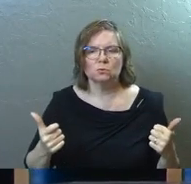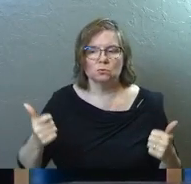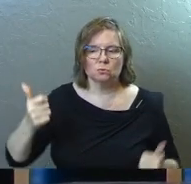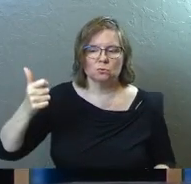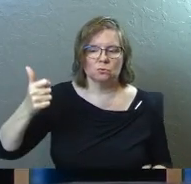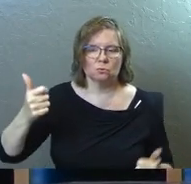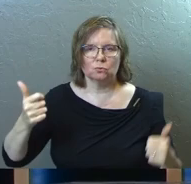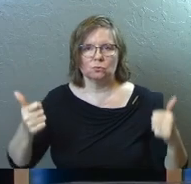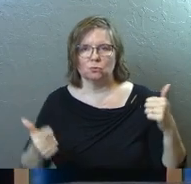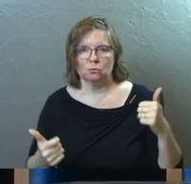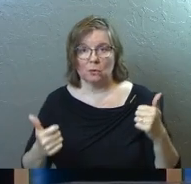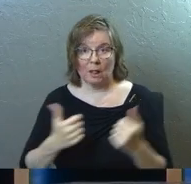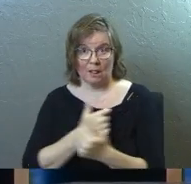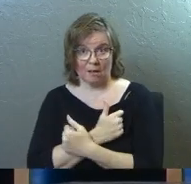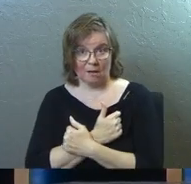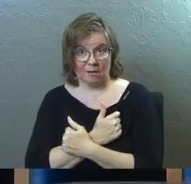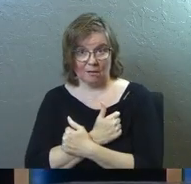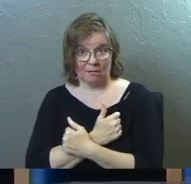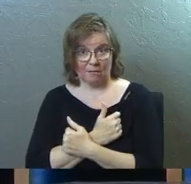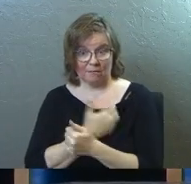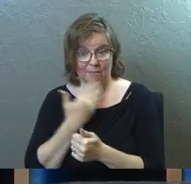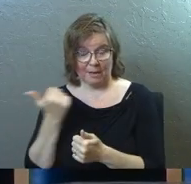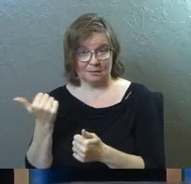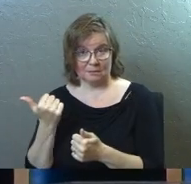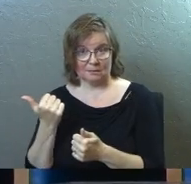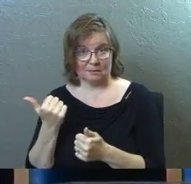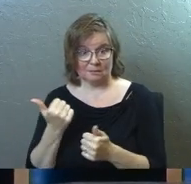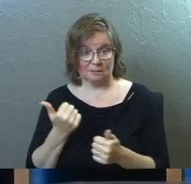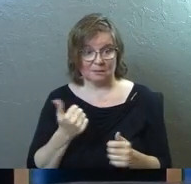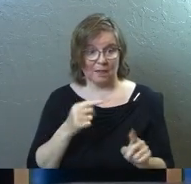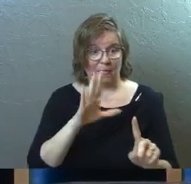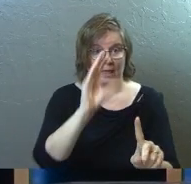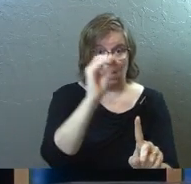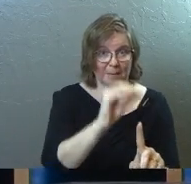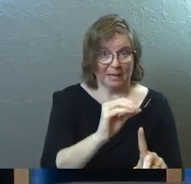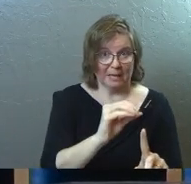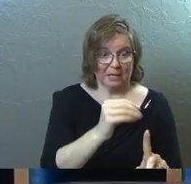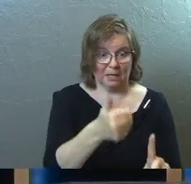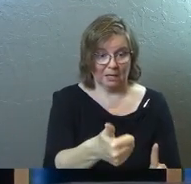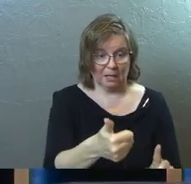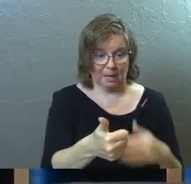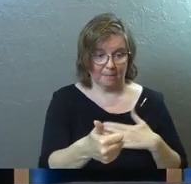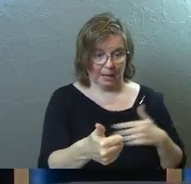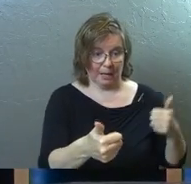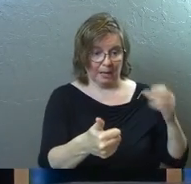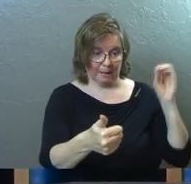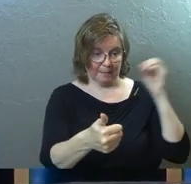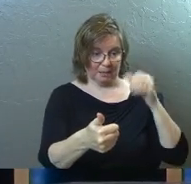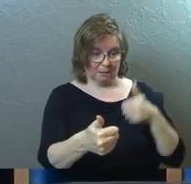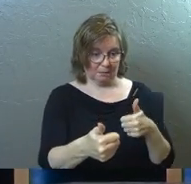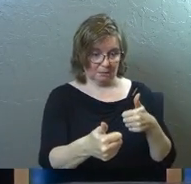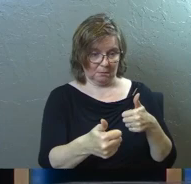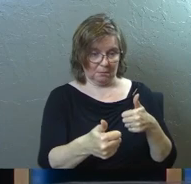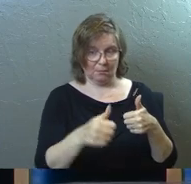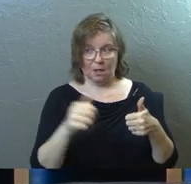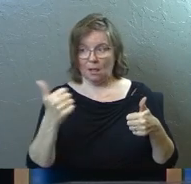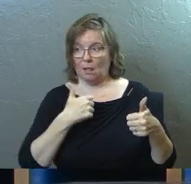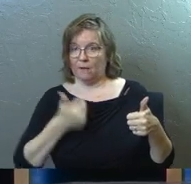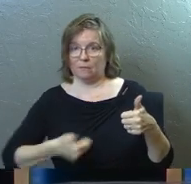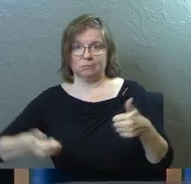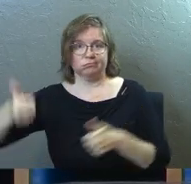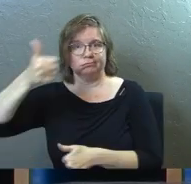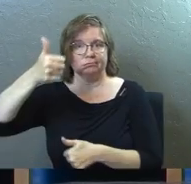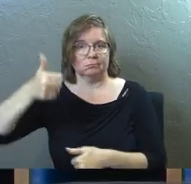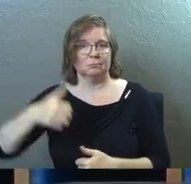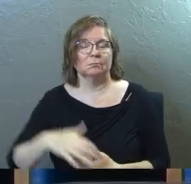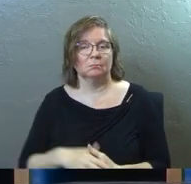Are they above myself in this? Can I love them the right way? I mean, how much does Jesus push love, right? Over